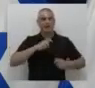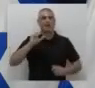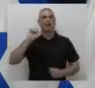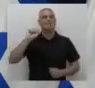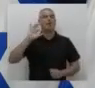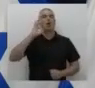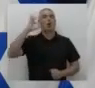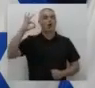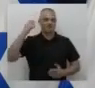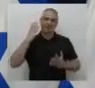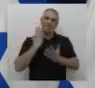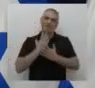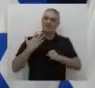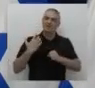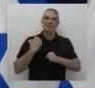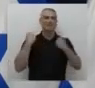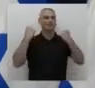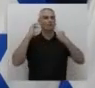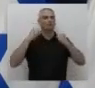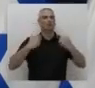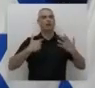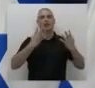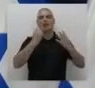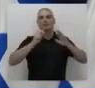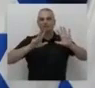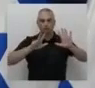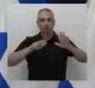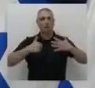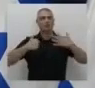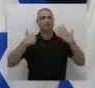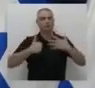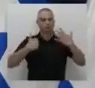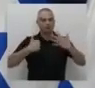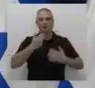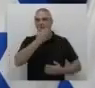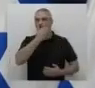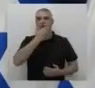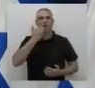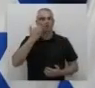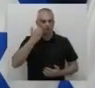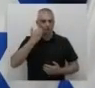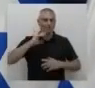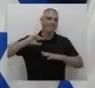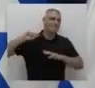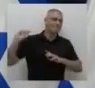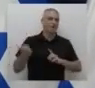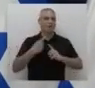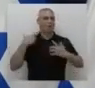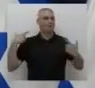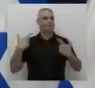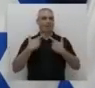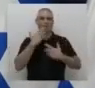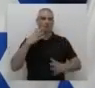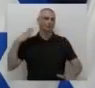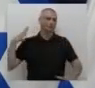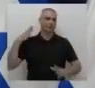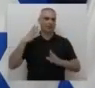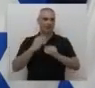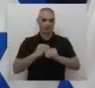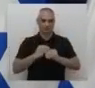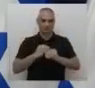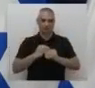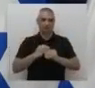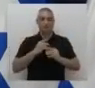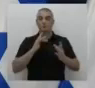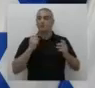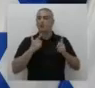3,000 years ago from Joshua Ben Nun until the heroes of 1948, the Six-Day War, the 73 October War,